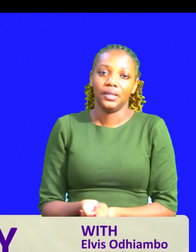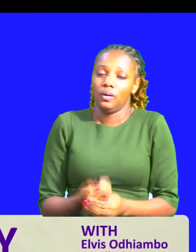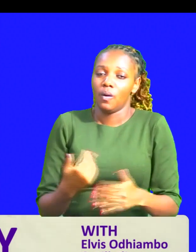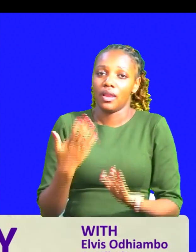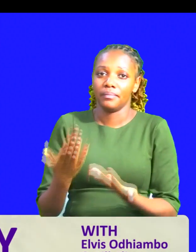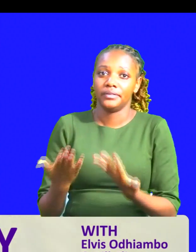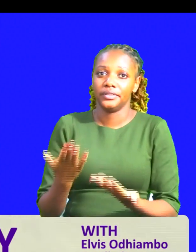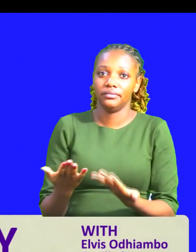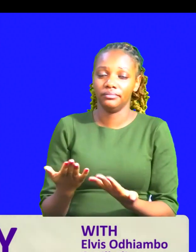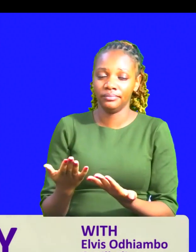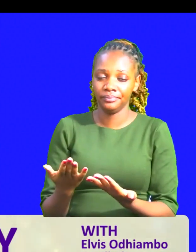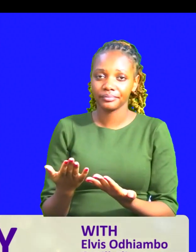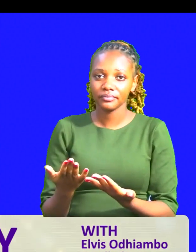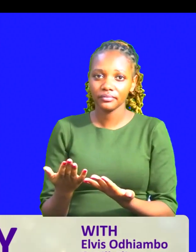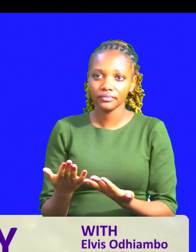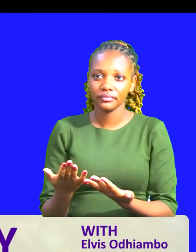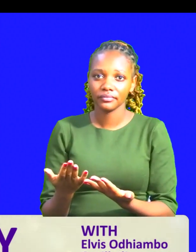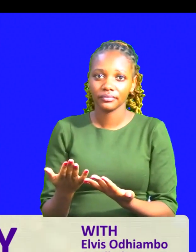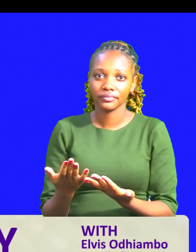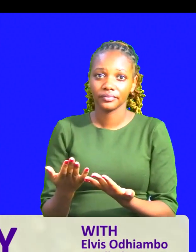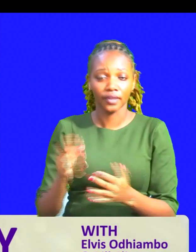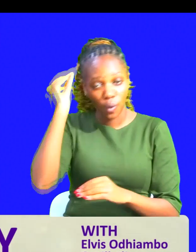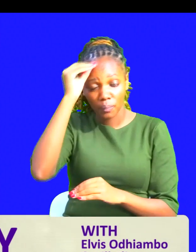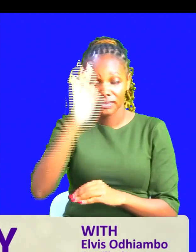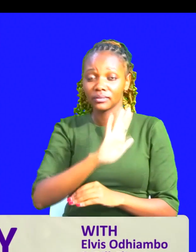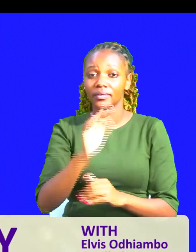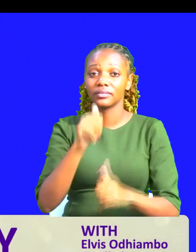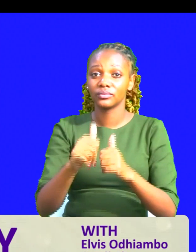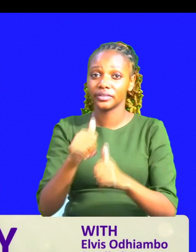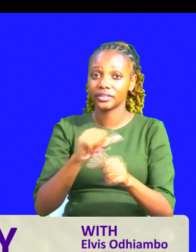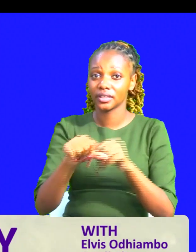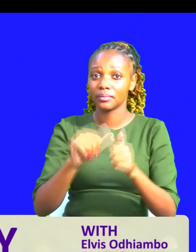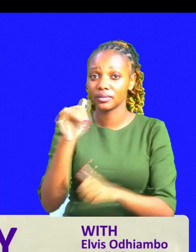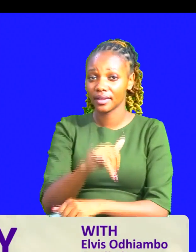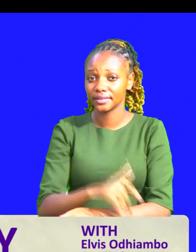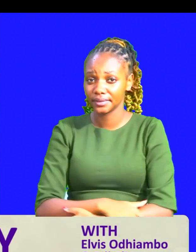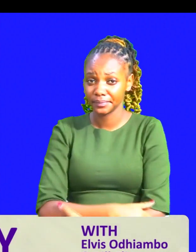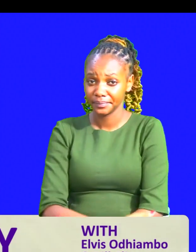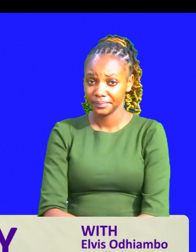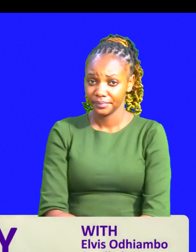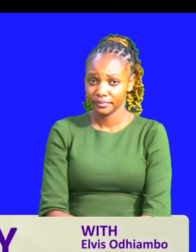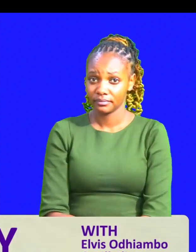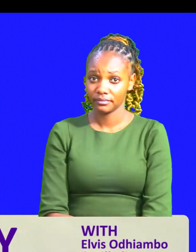maybe at a relegatiwa, once again. What is your opinion on how they should really perform?